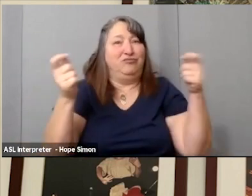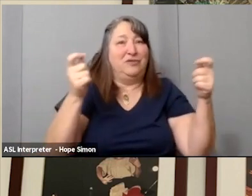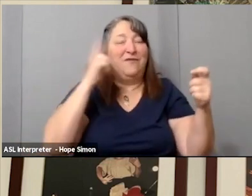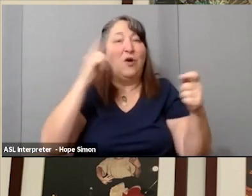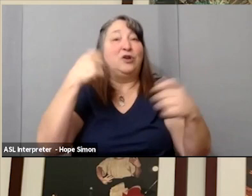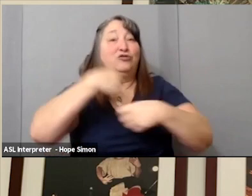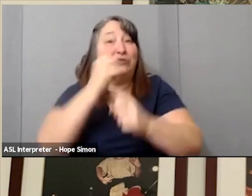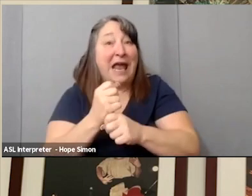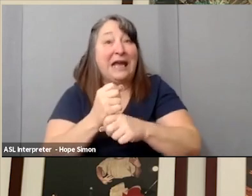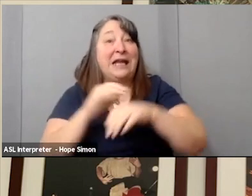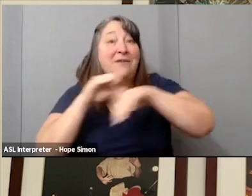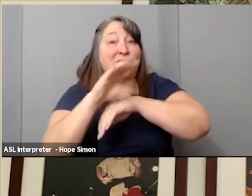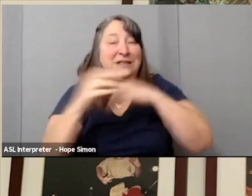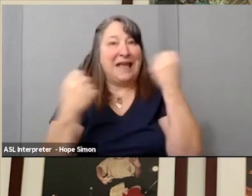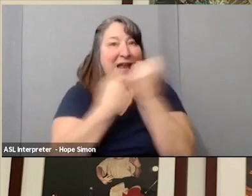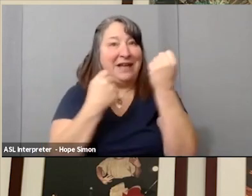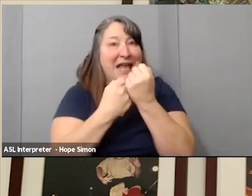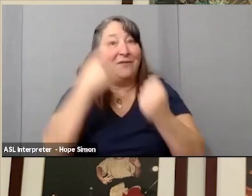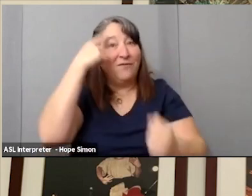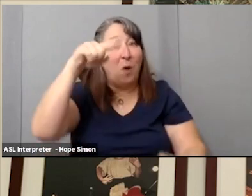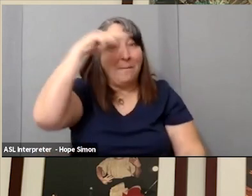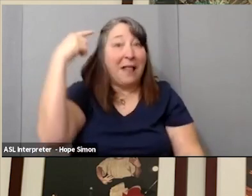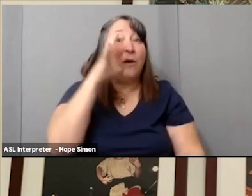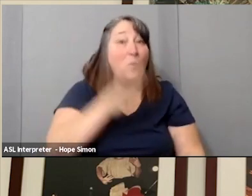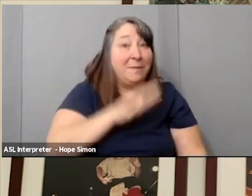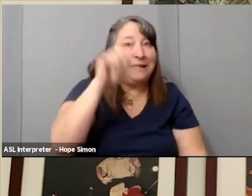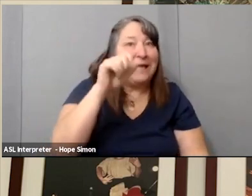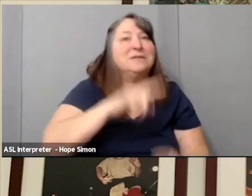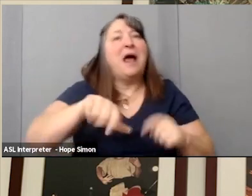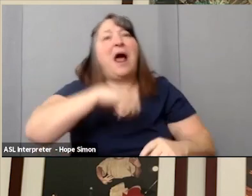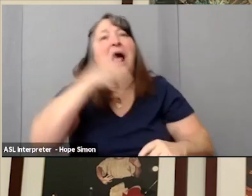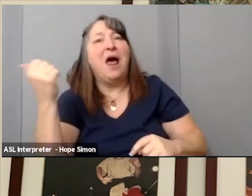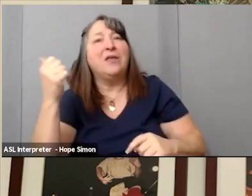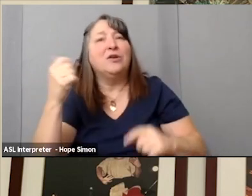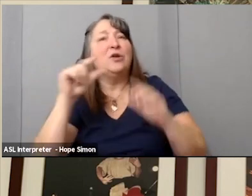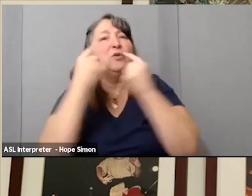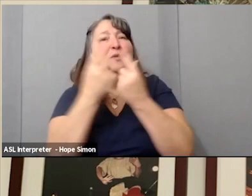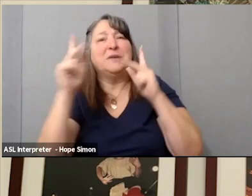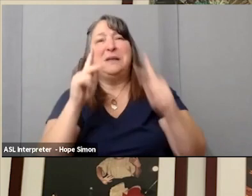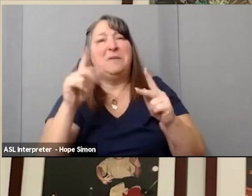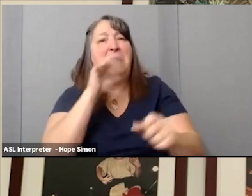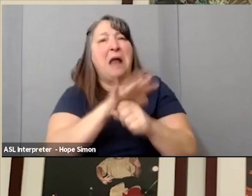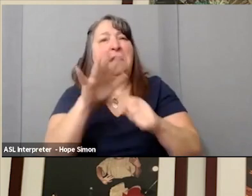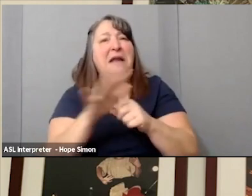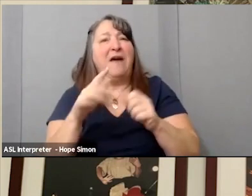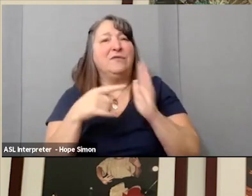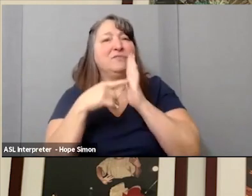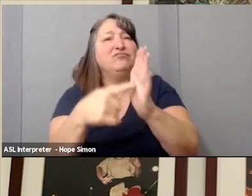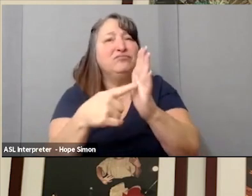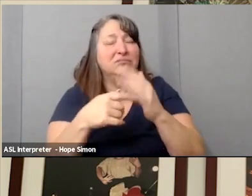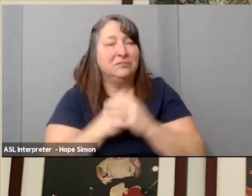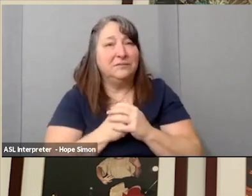their platforms to create, influence, and advocate for Black women, as well as other underrepresented groups